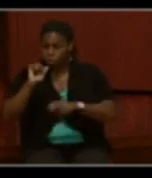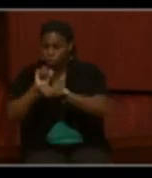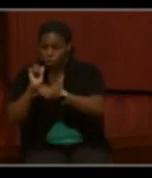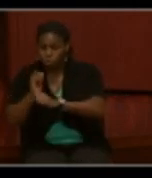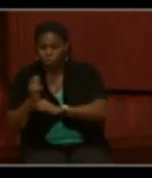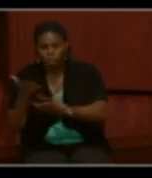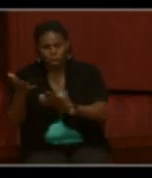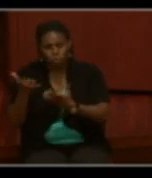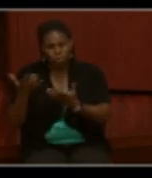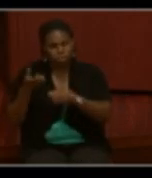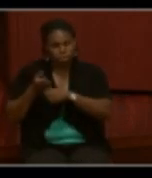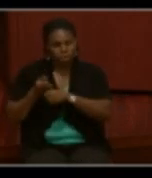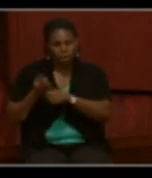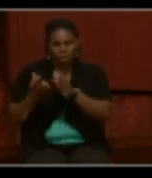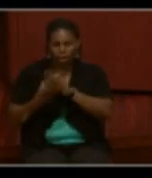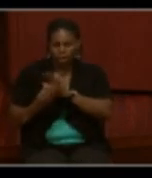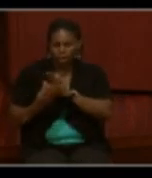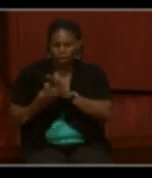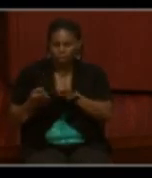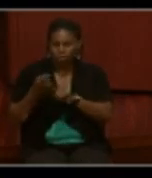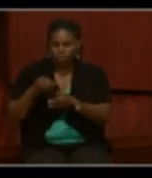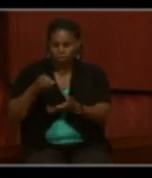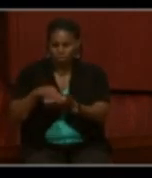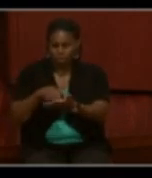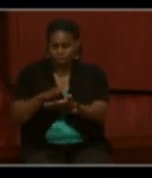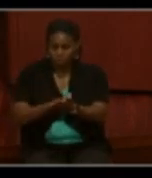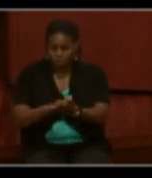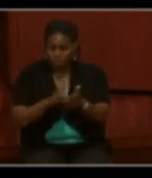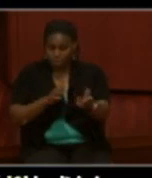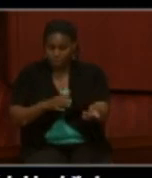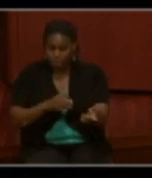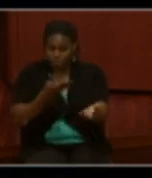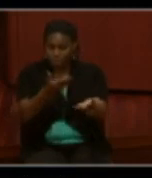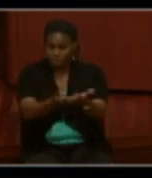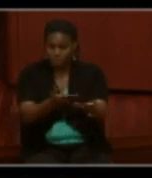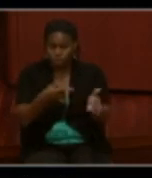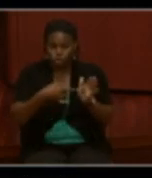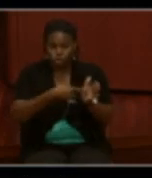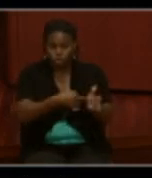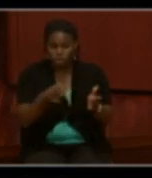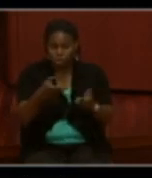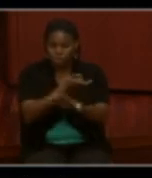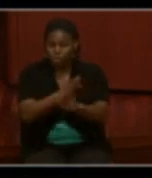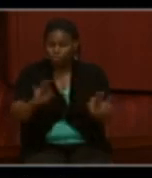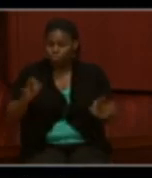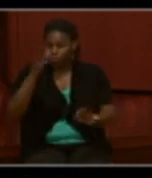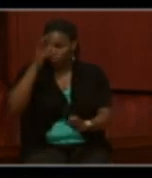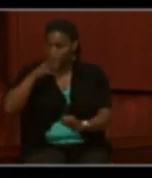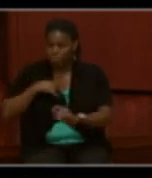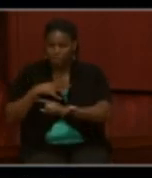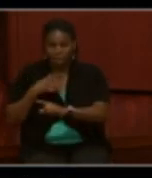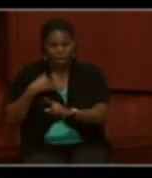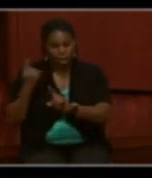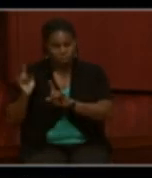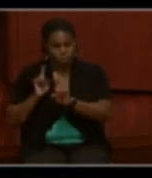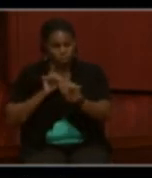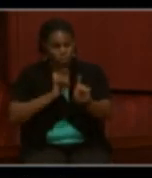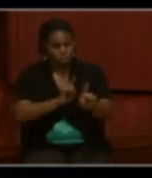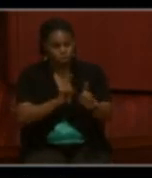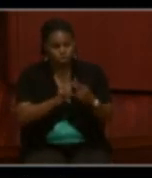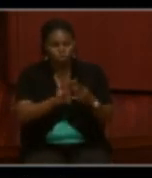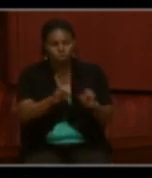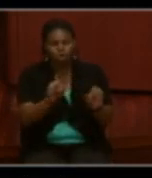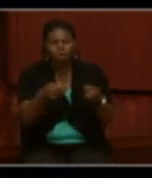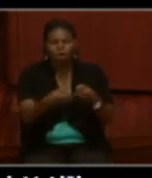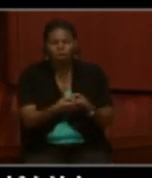copy from the record of the evidence of his being a freed man. I would accompany him to your office to offer